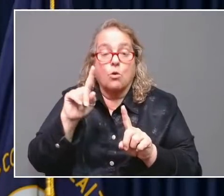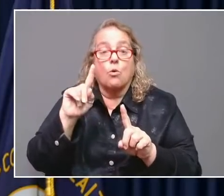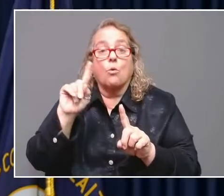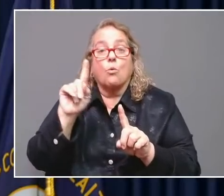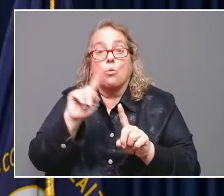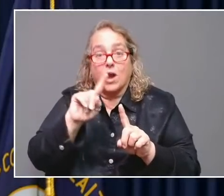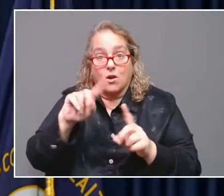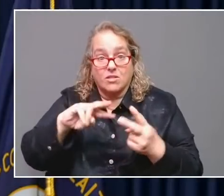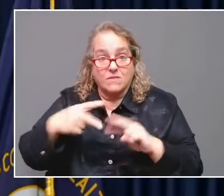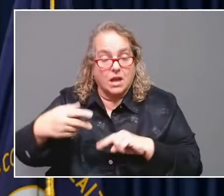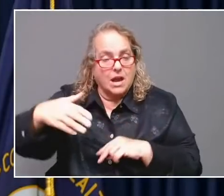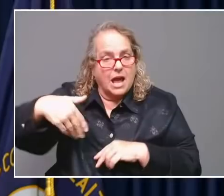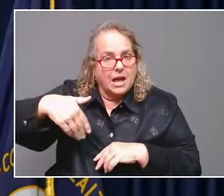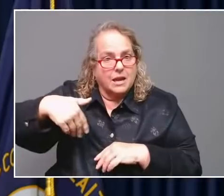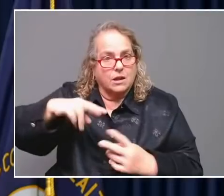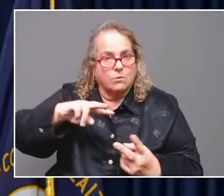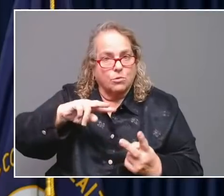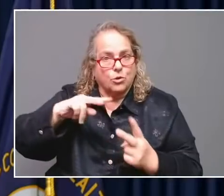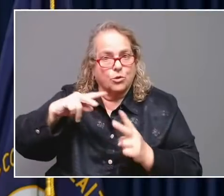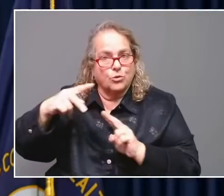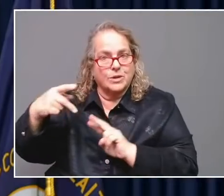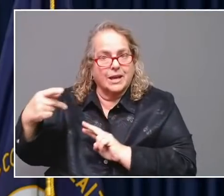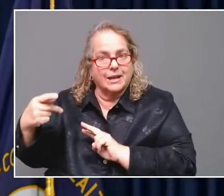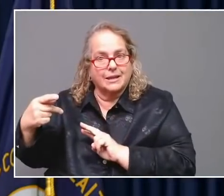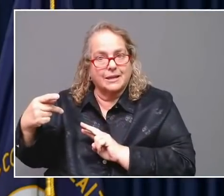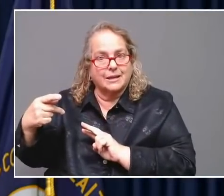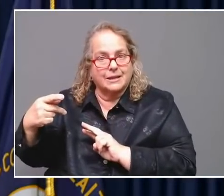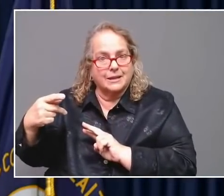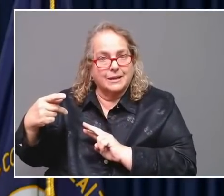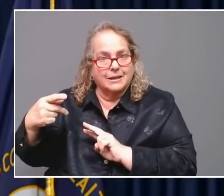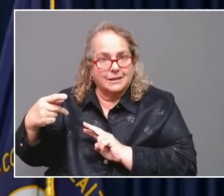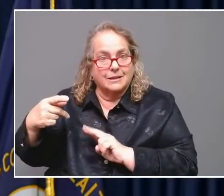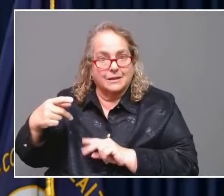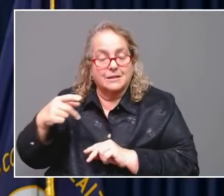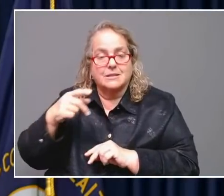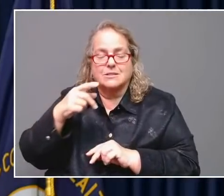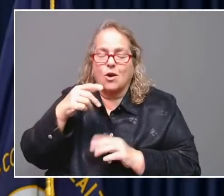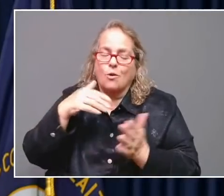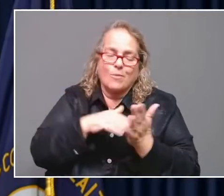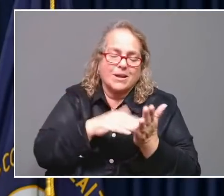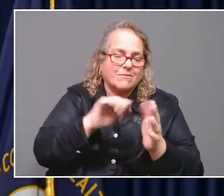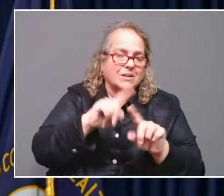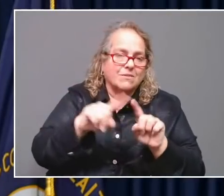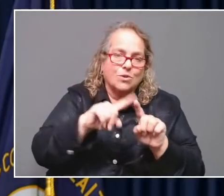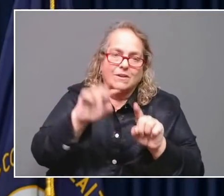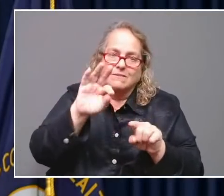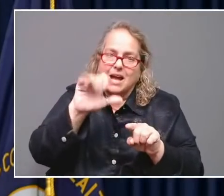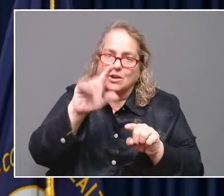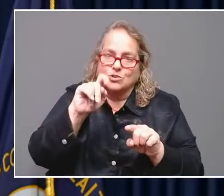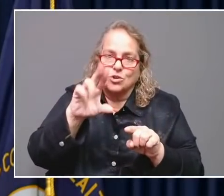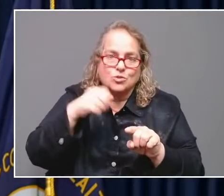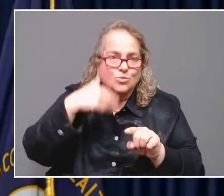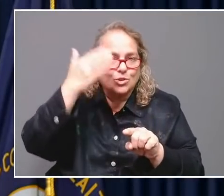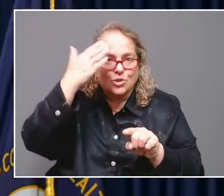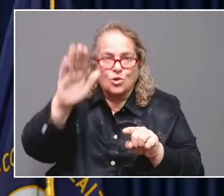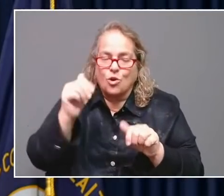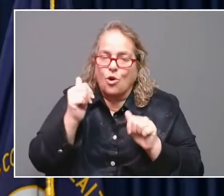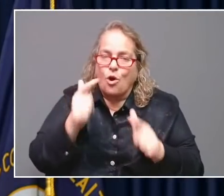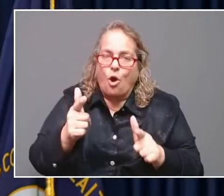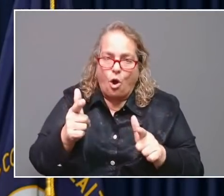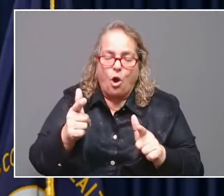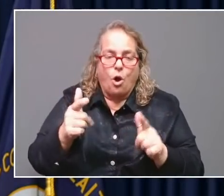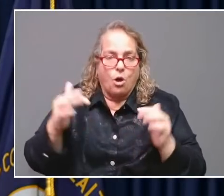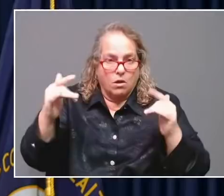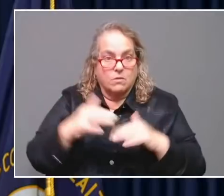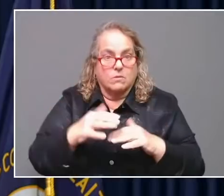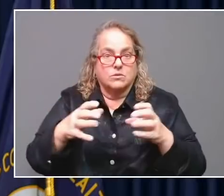mutating. So almost millions of different factors that are hard to, that we don't even know all coming together at the same